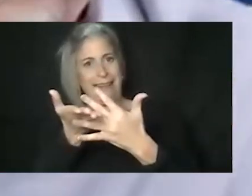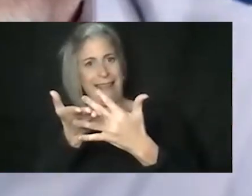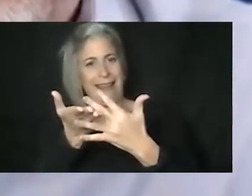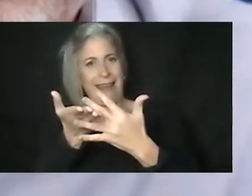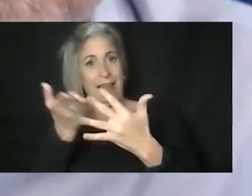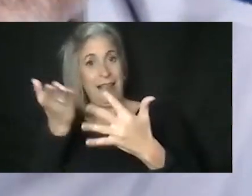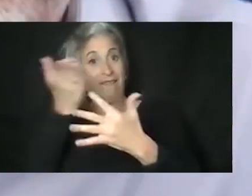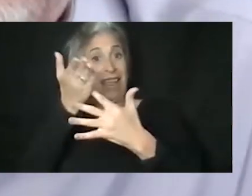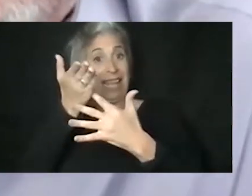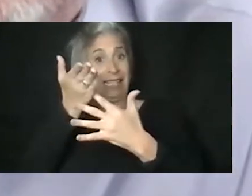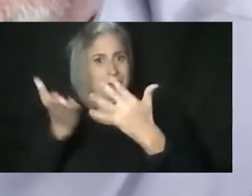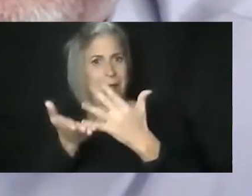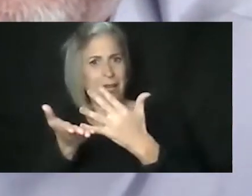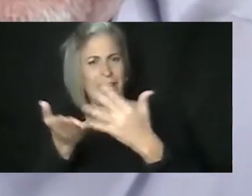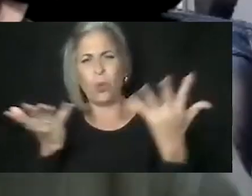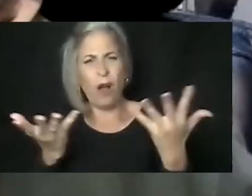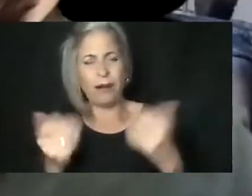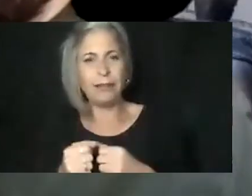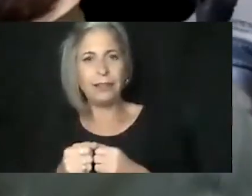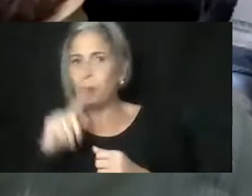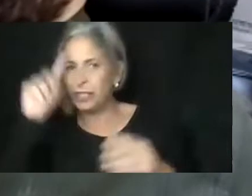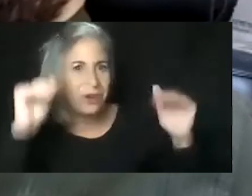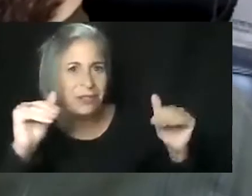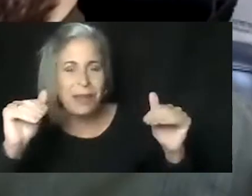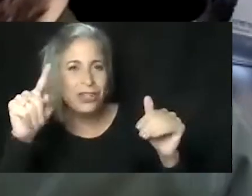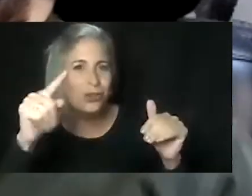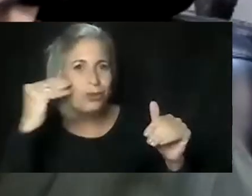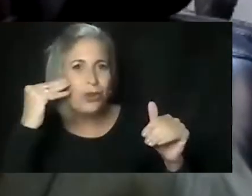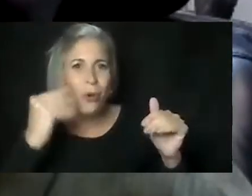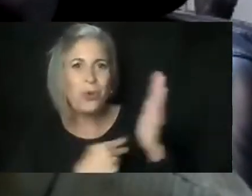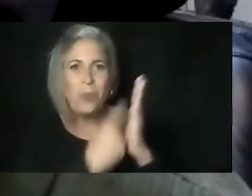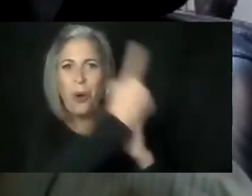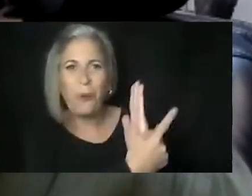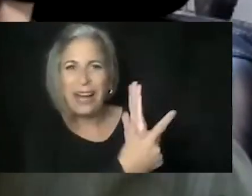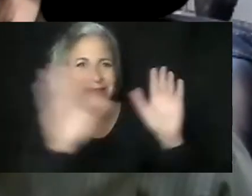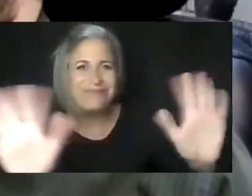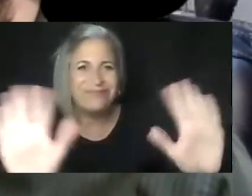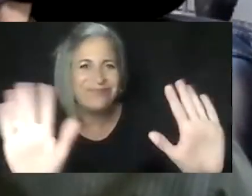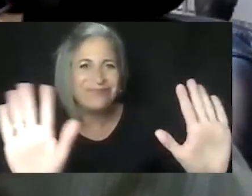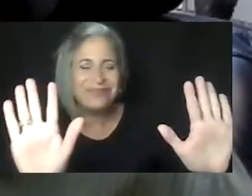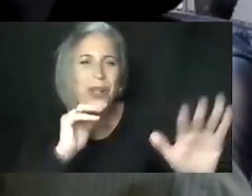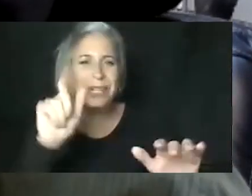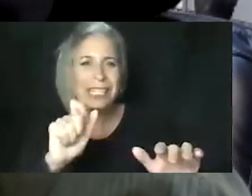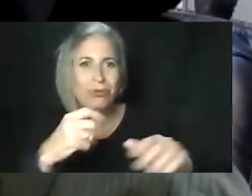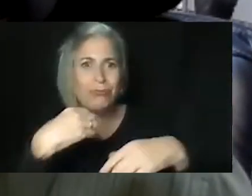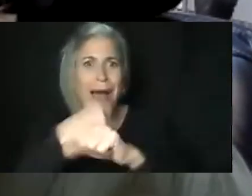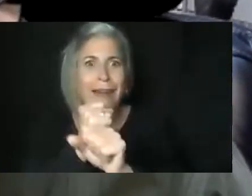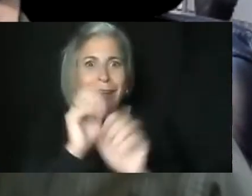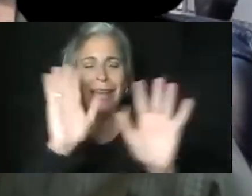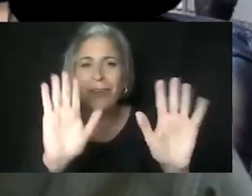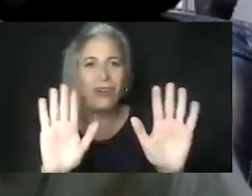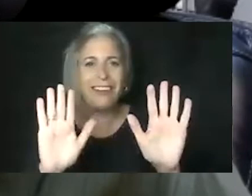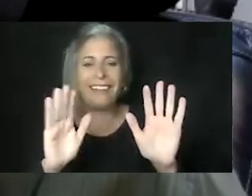an advanced or expert user? We don't expect you to know how to program, we don't expect you to know how to go in and modify your BIOS,